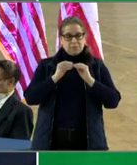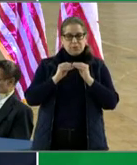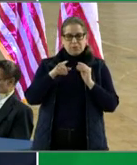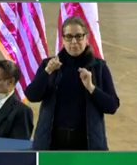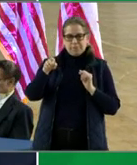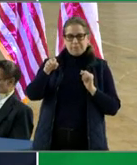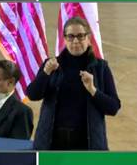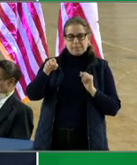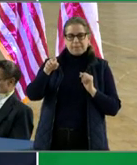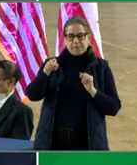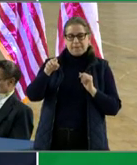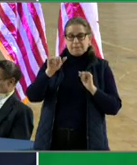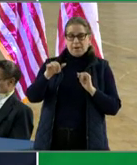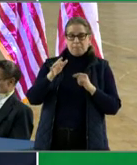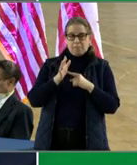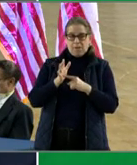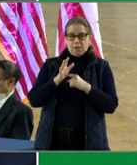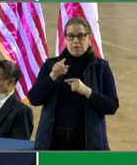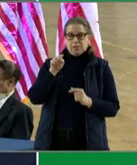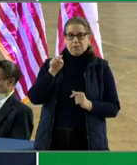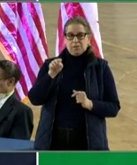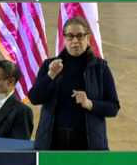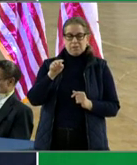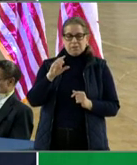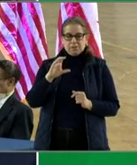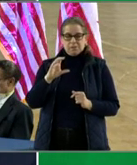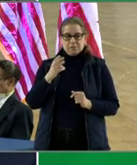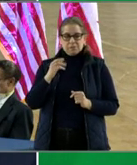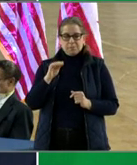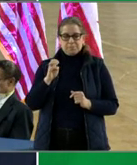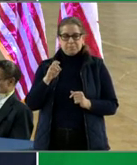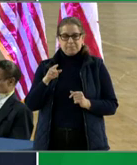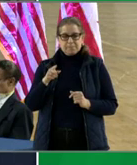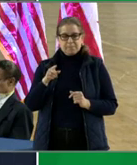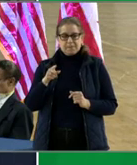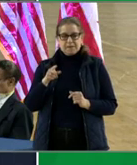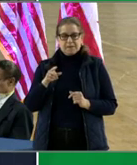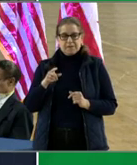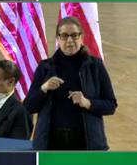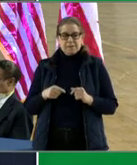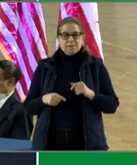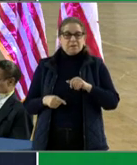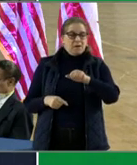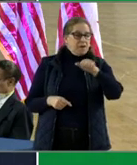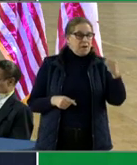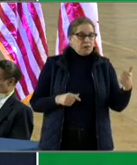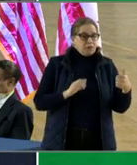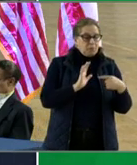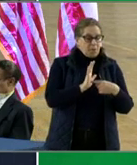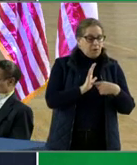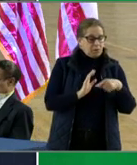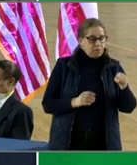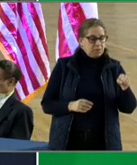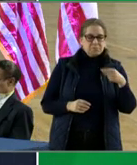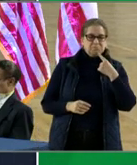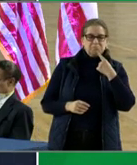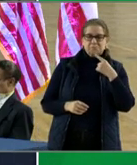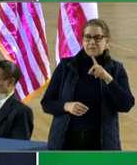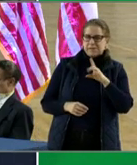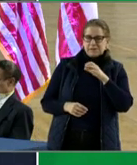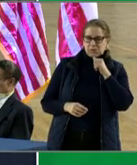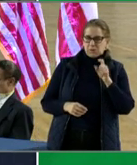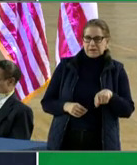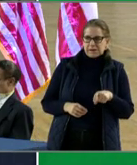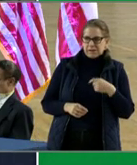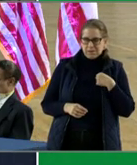would have essentially no medical surge needs was not indicative of what we anticipated would be our reality in the